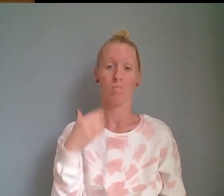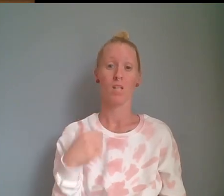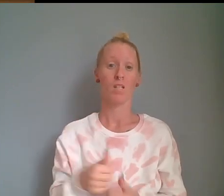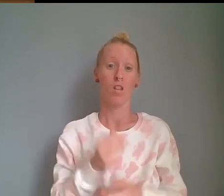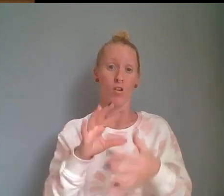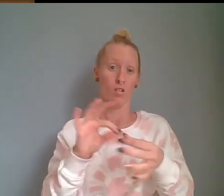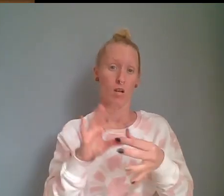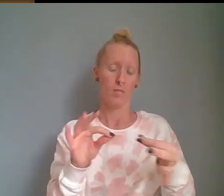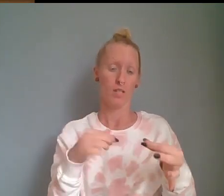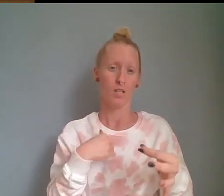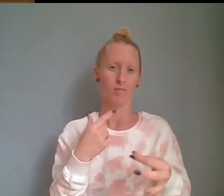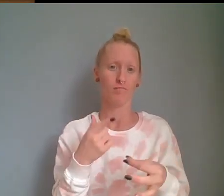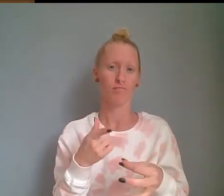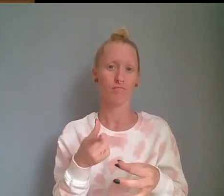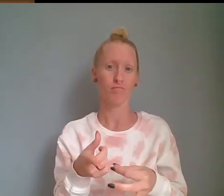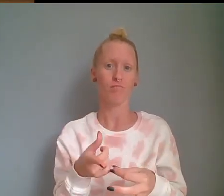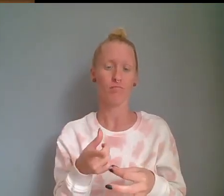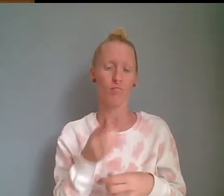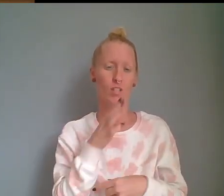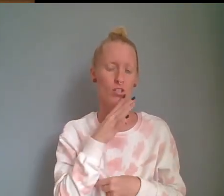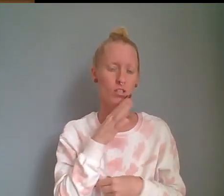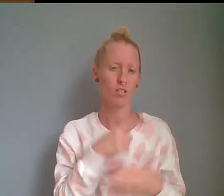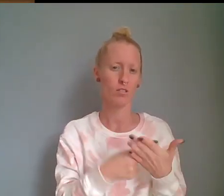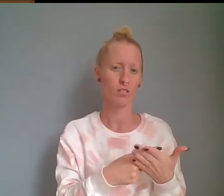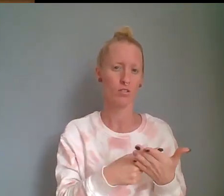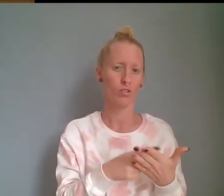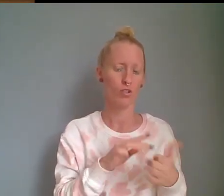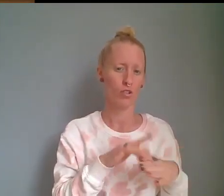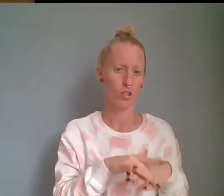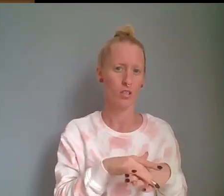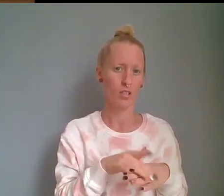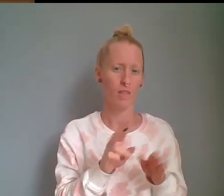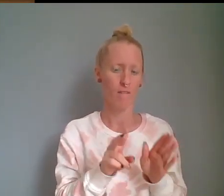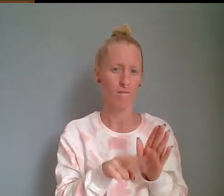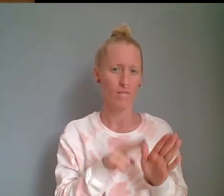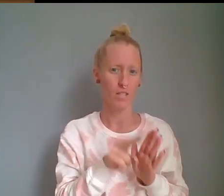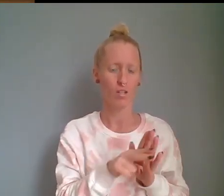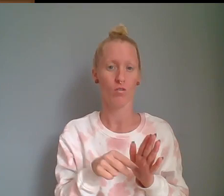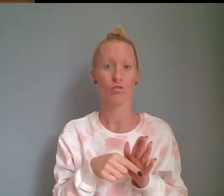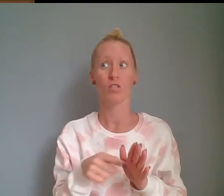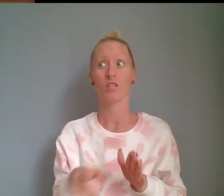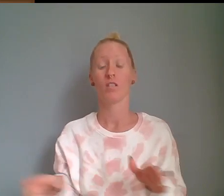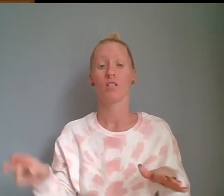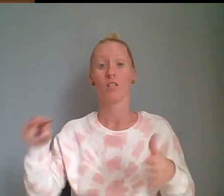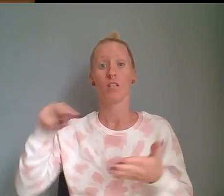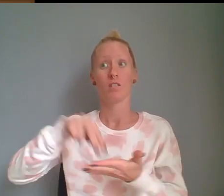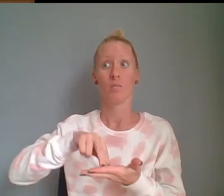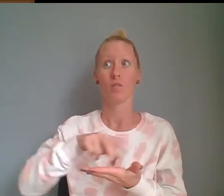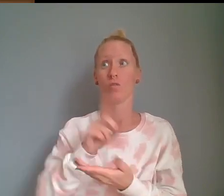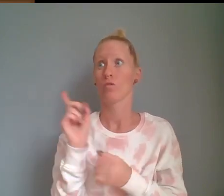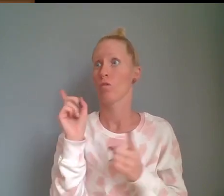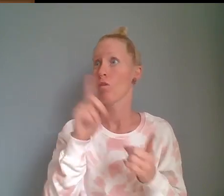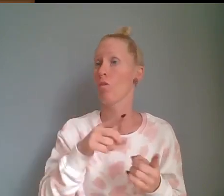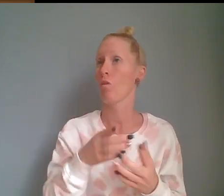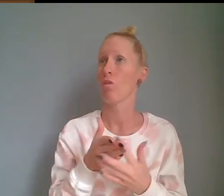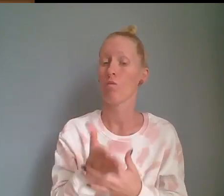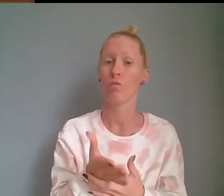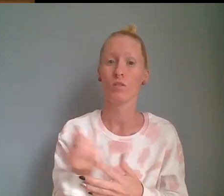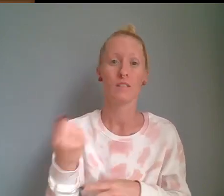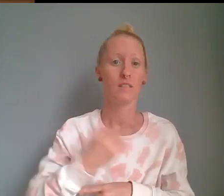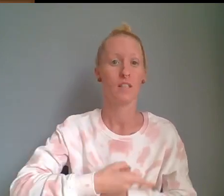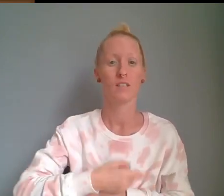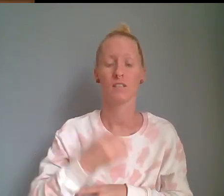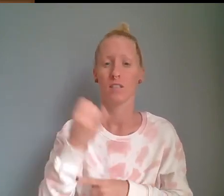about early on in this piece is the fact that she hauls herself up and goes through her day, even when she's feeling really,